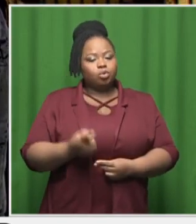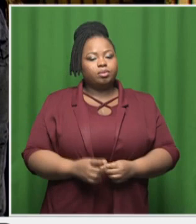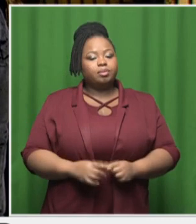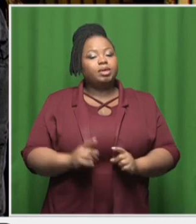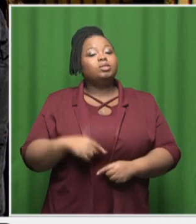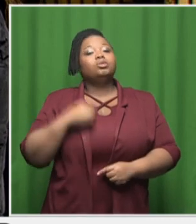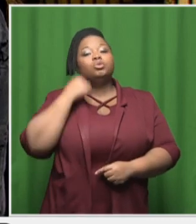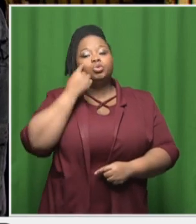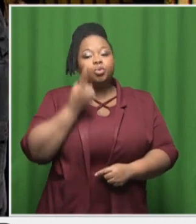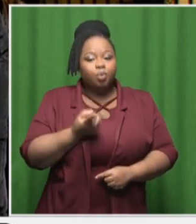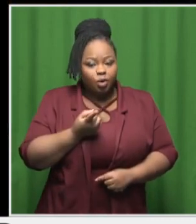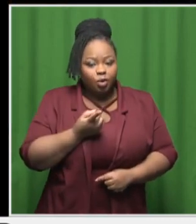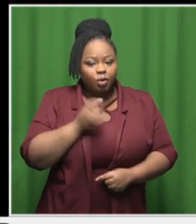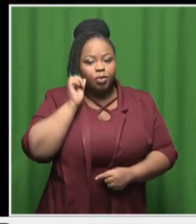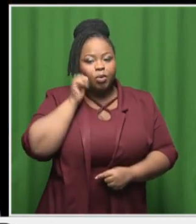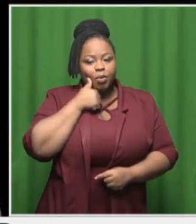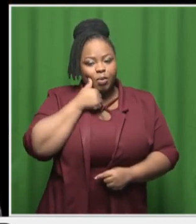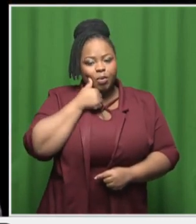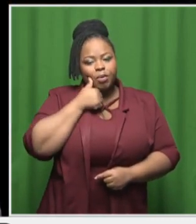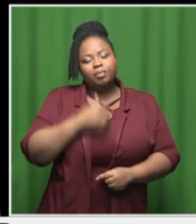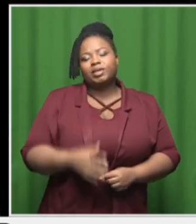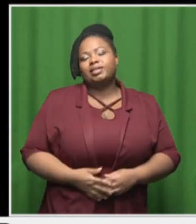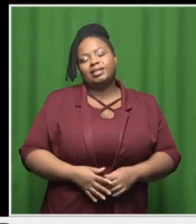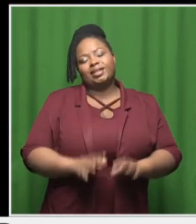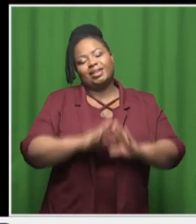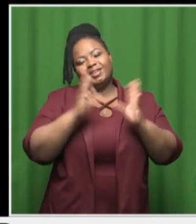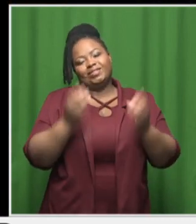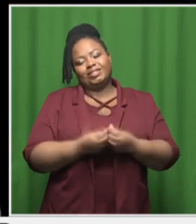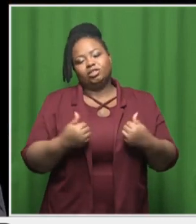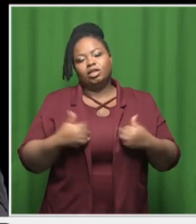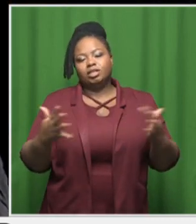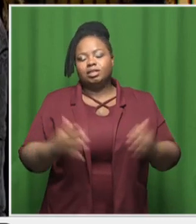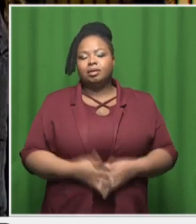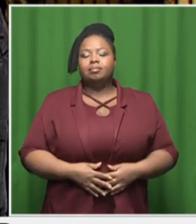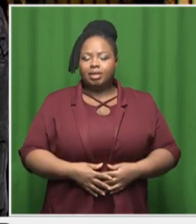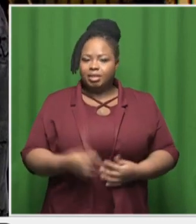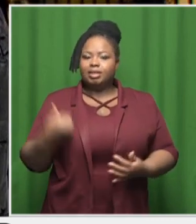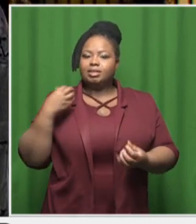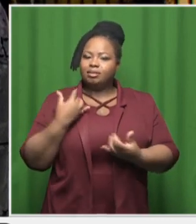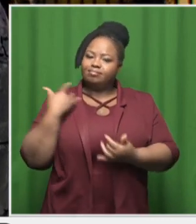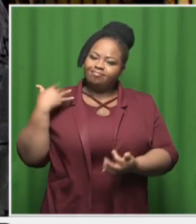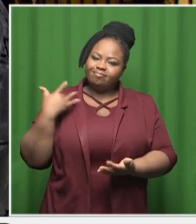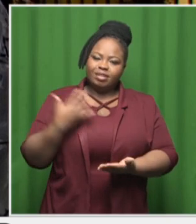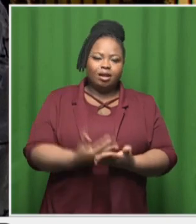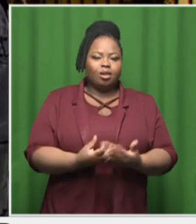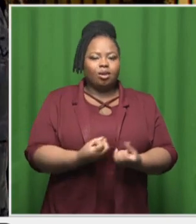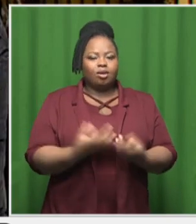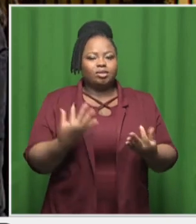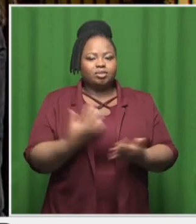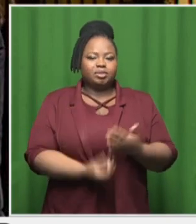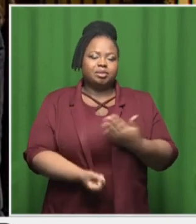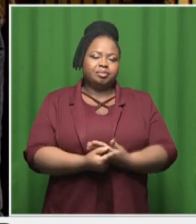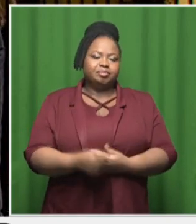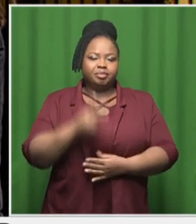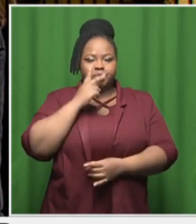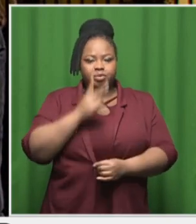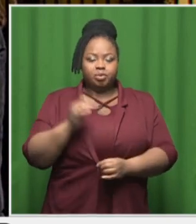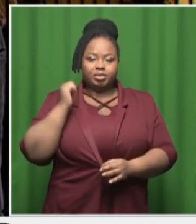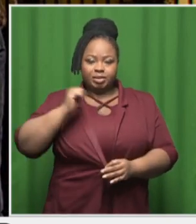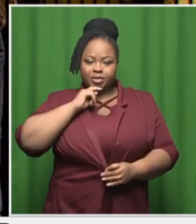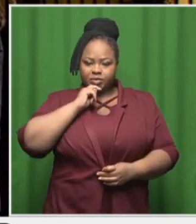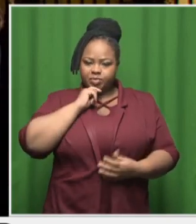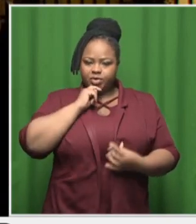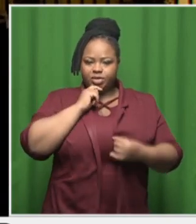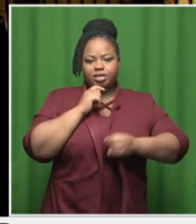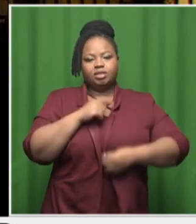tomorrow, it all comes to life. Not that there hasn't been a lot happening already. Indeed. So we saw yesterday morning on the